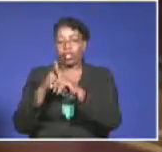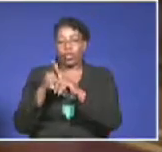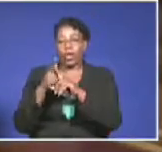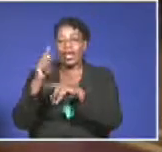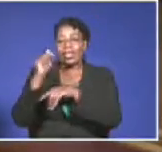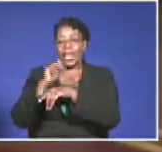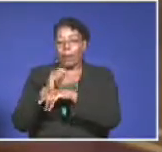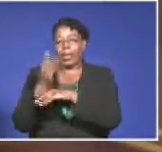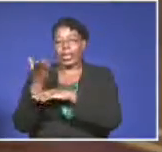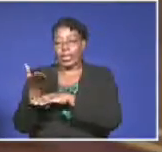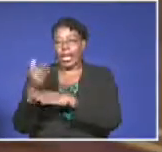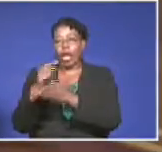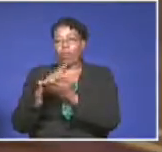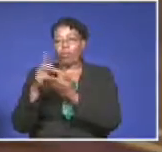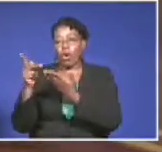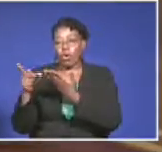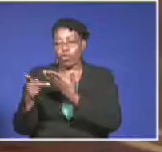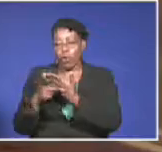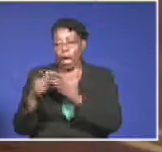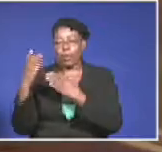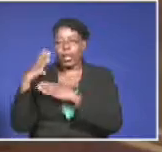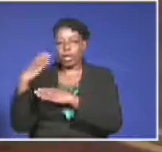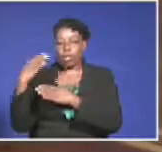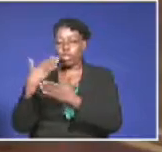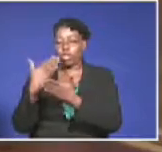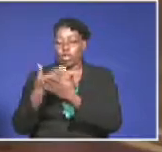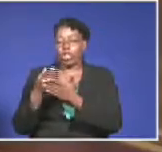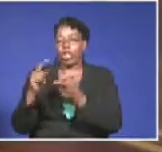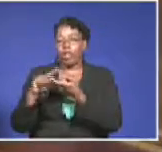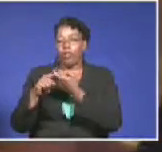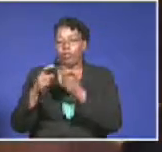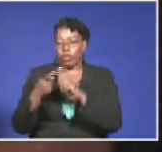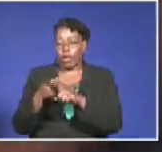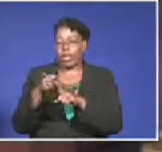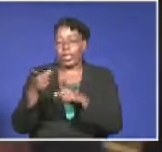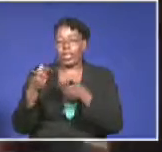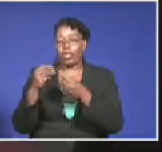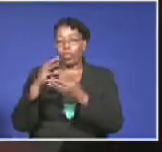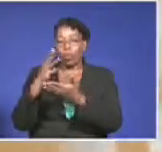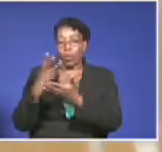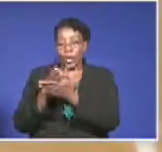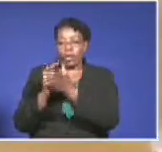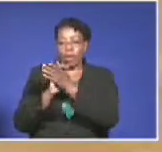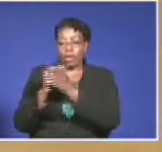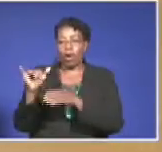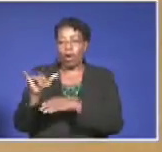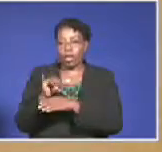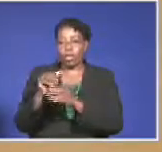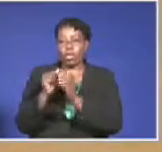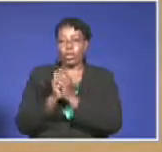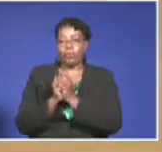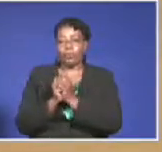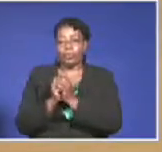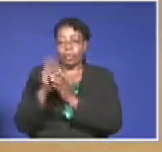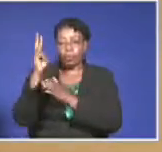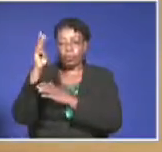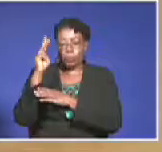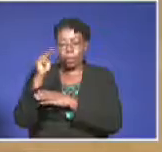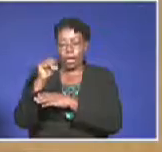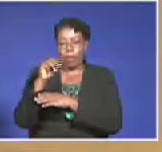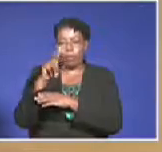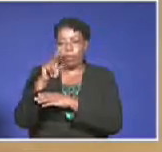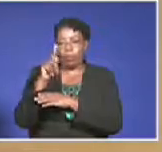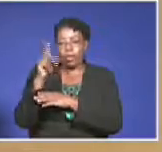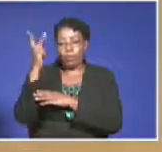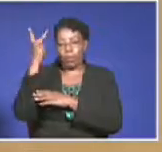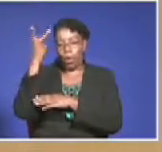and their program, Coach Clark, who's a good friend. They did well, and I want to congratulate them as well. Paul Green was named most valuable player of